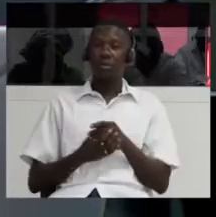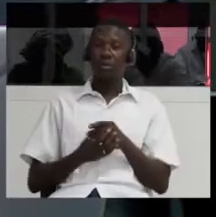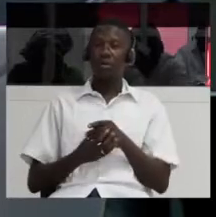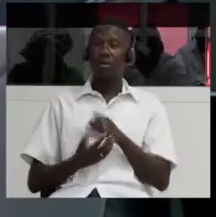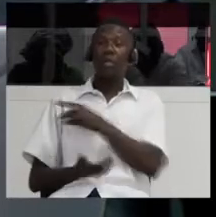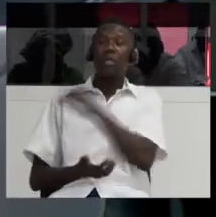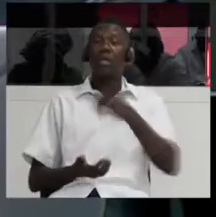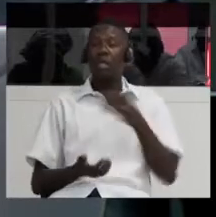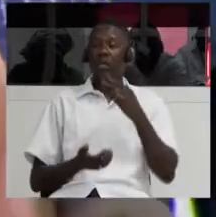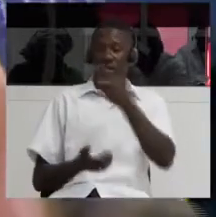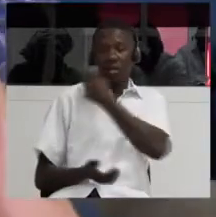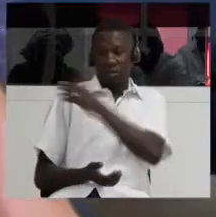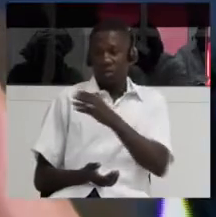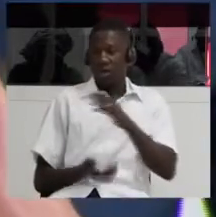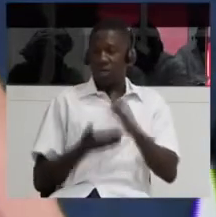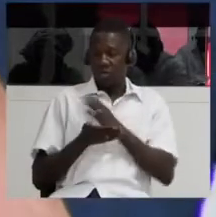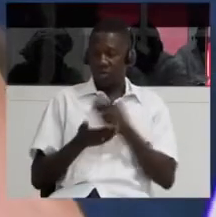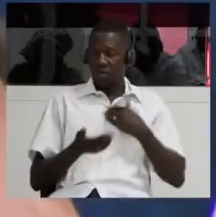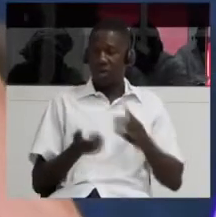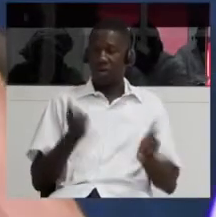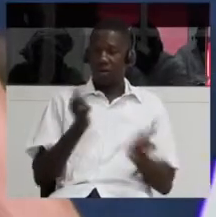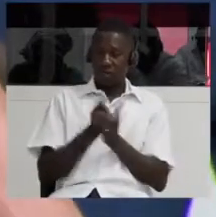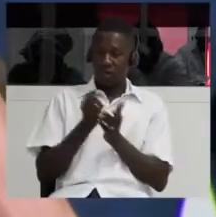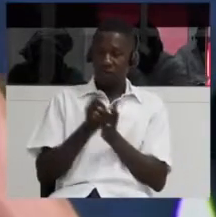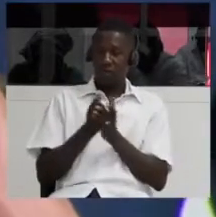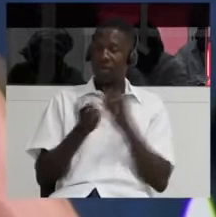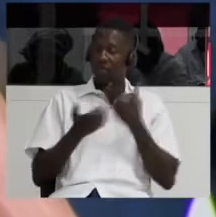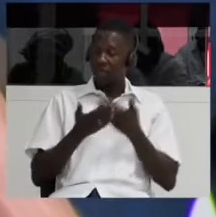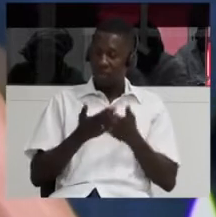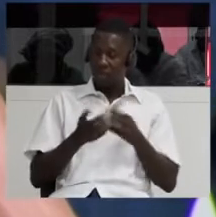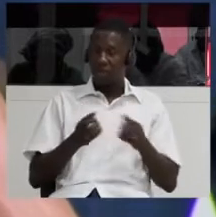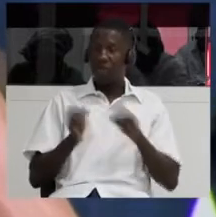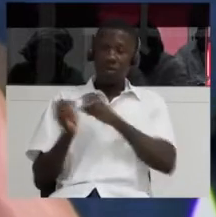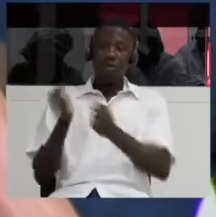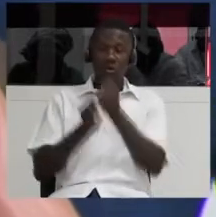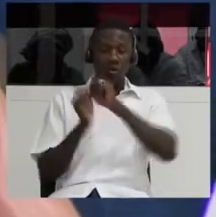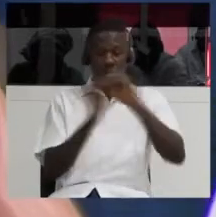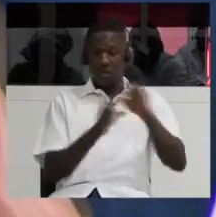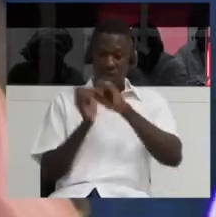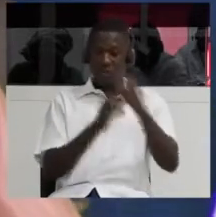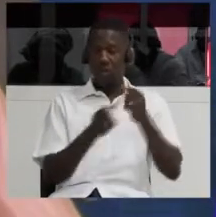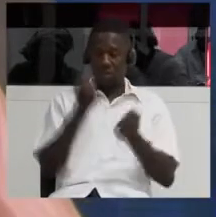they then departed before I finished loading the pickup. It's in the middle of the page.